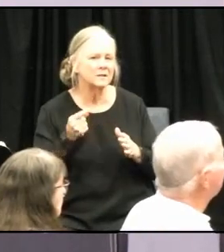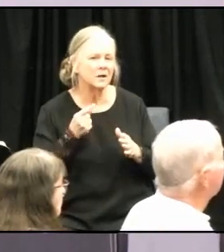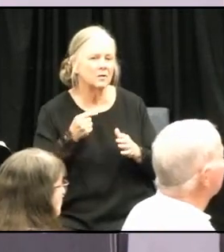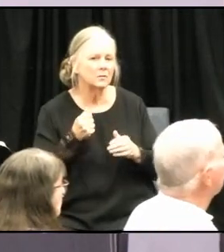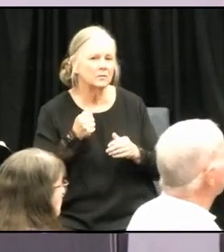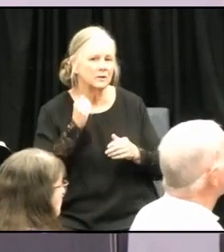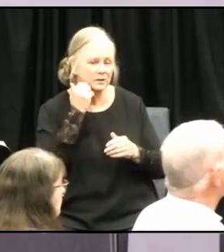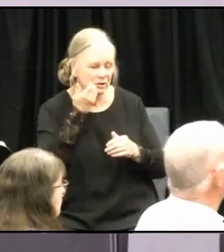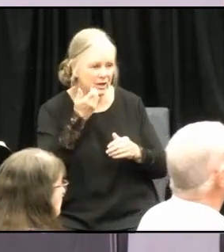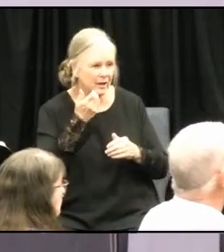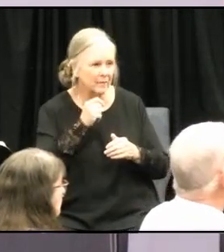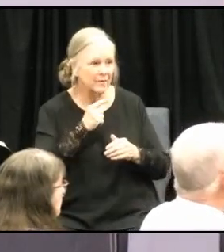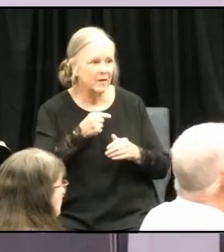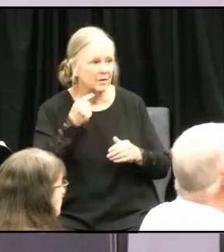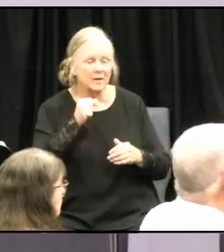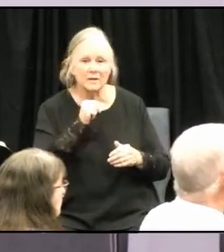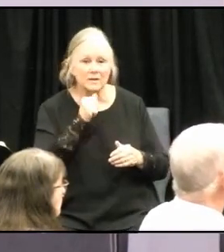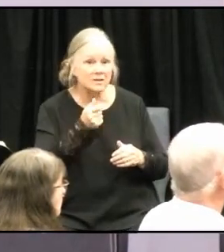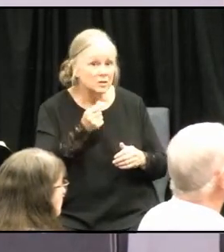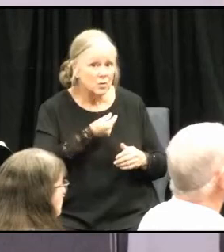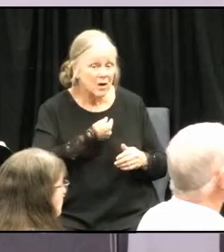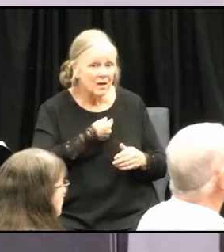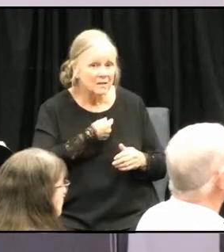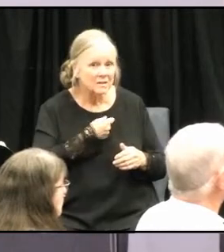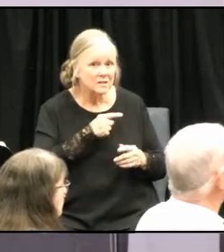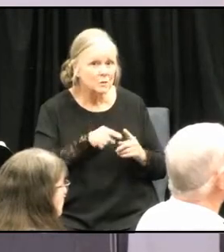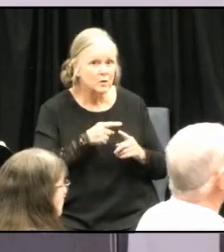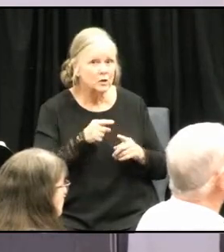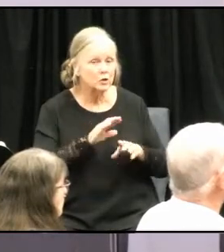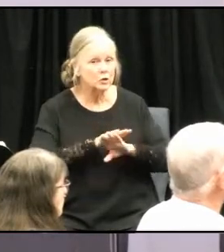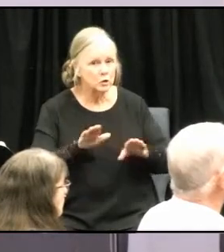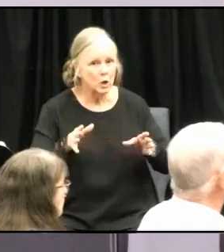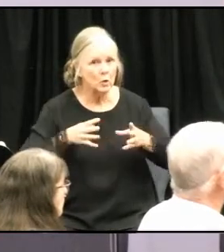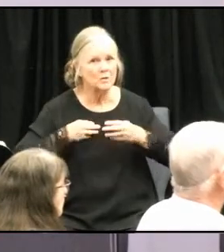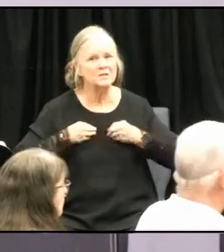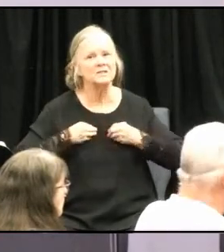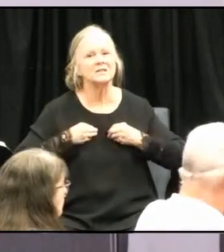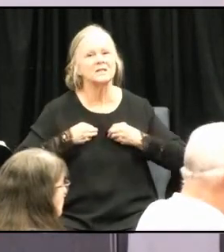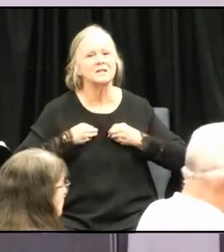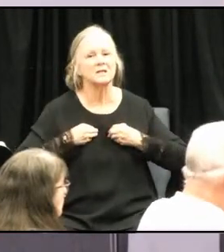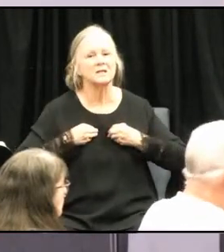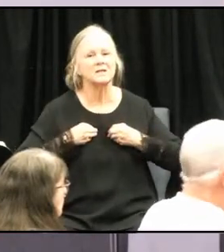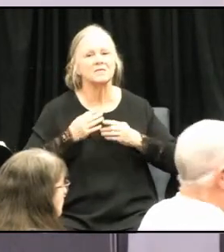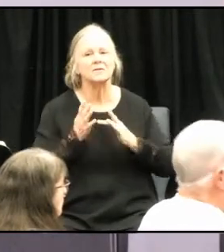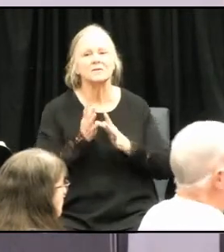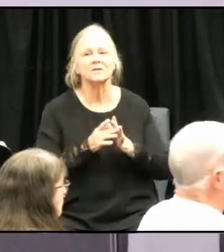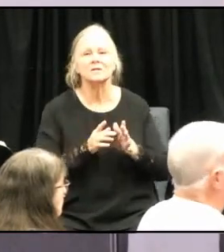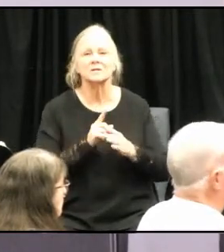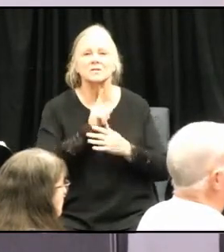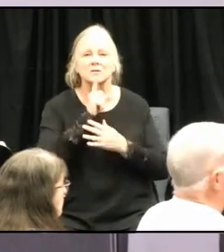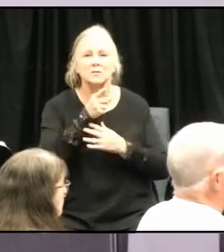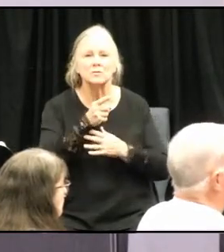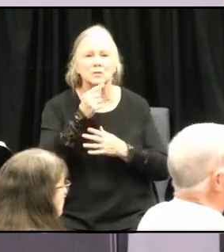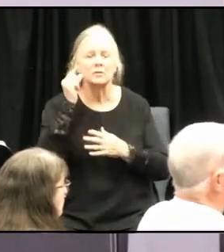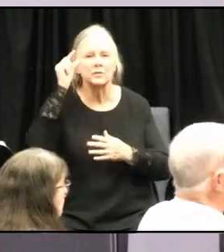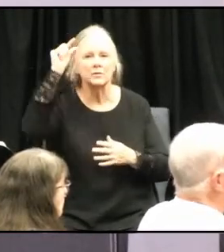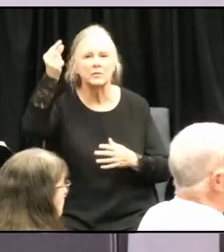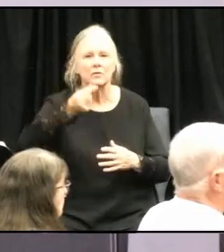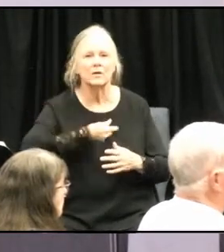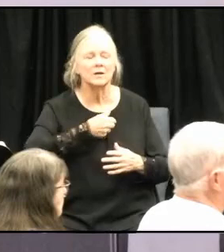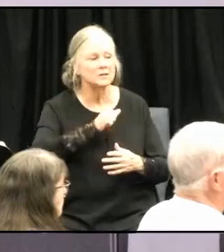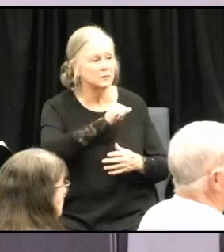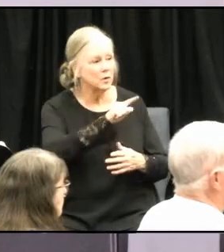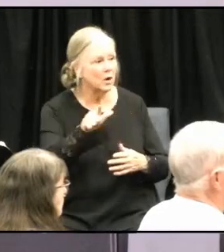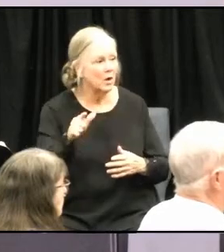only disgrace would be that they would not accept, respond to the message, the truth of grace. For all others, however God